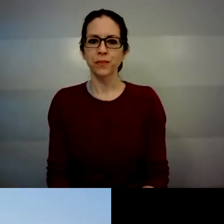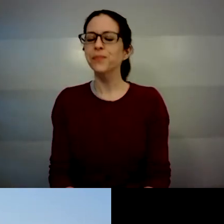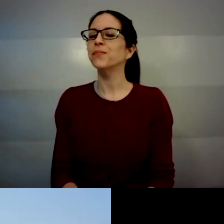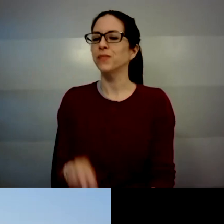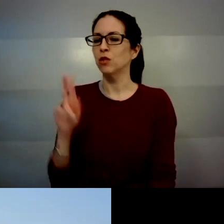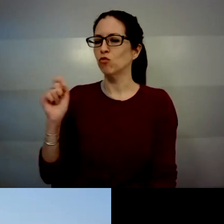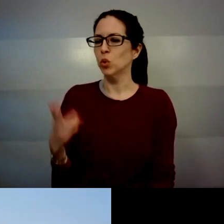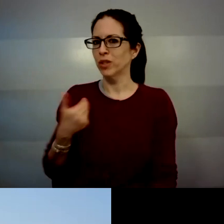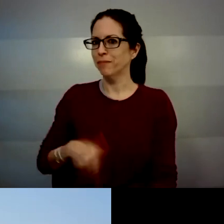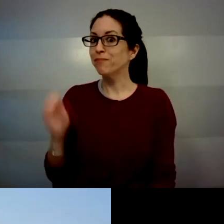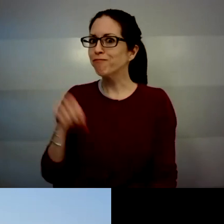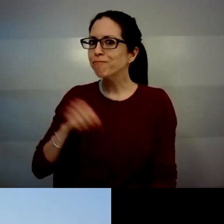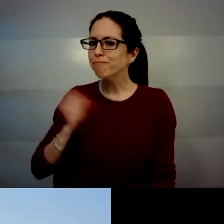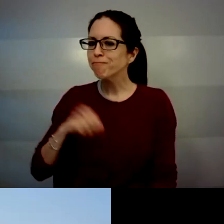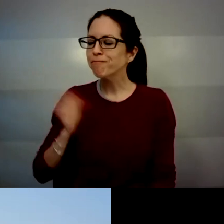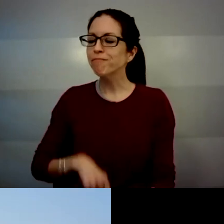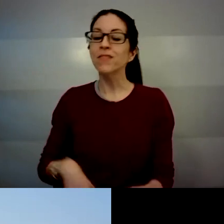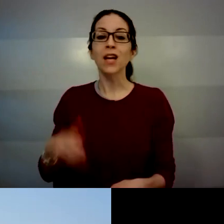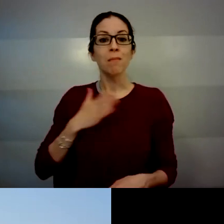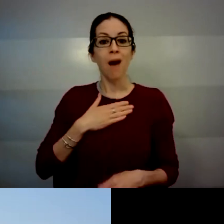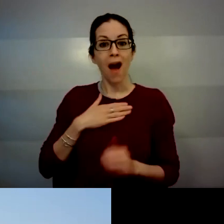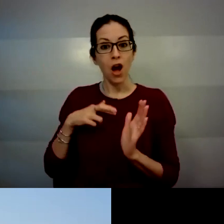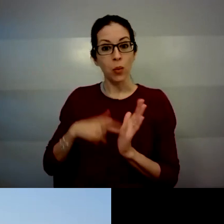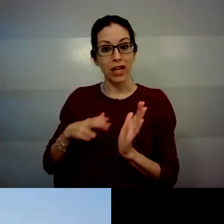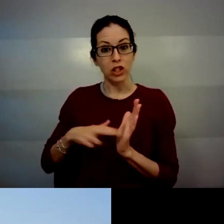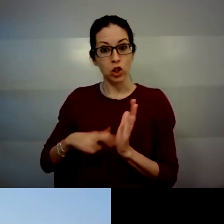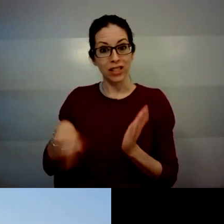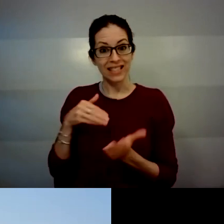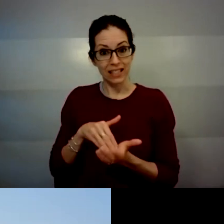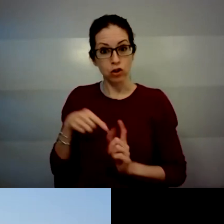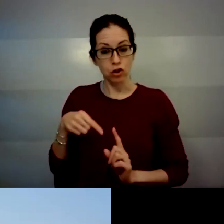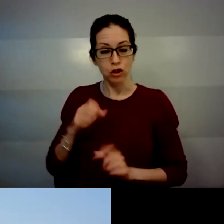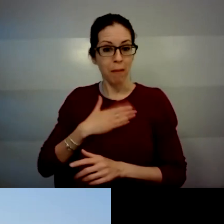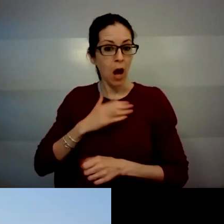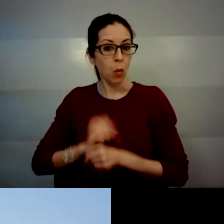Yeah, so our center has been involved in some research that has shown that since the